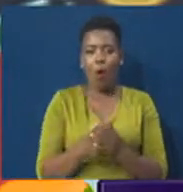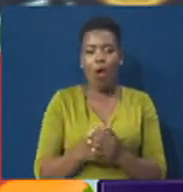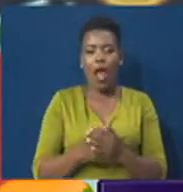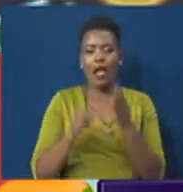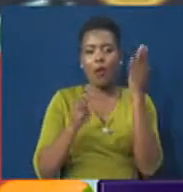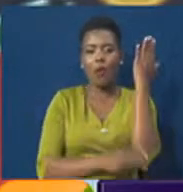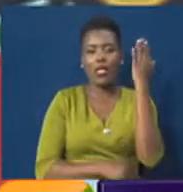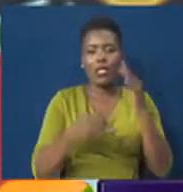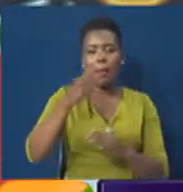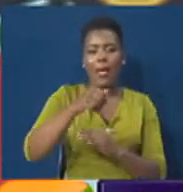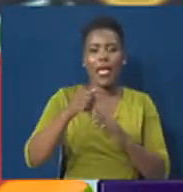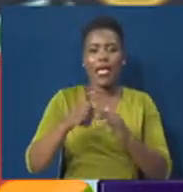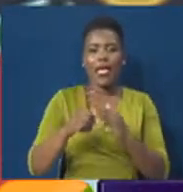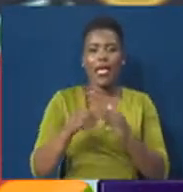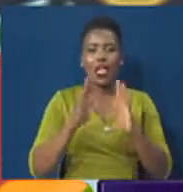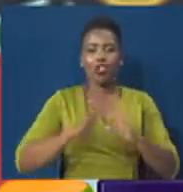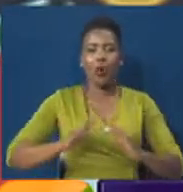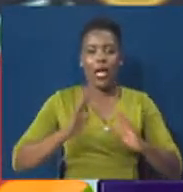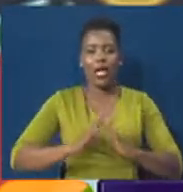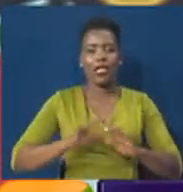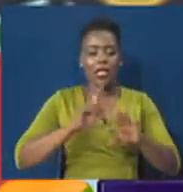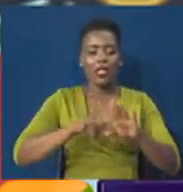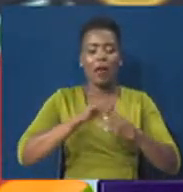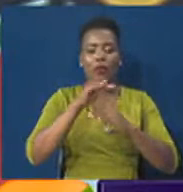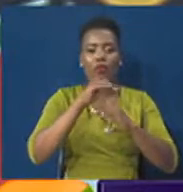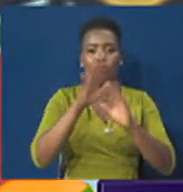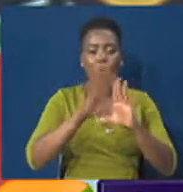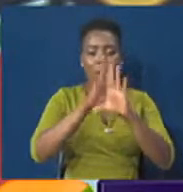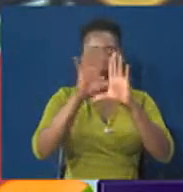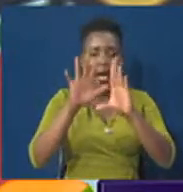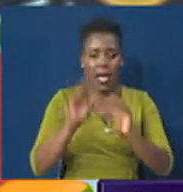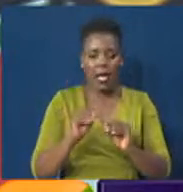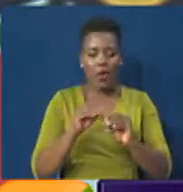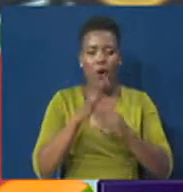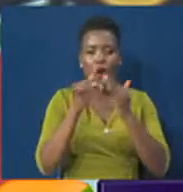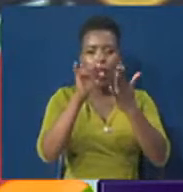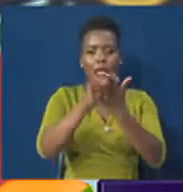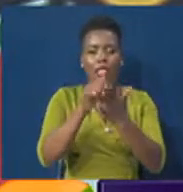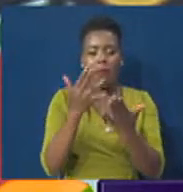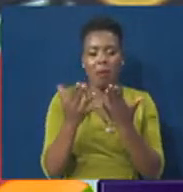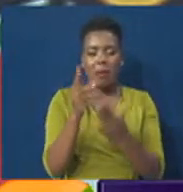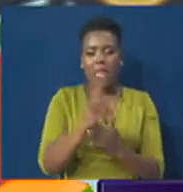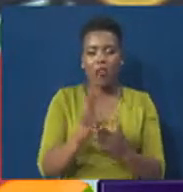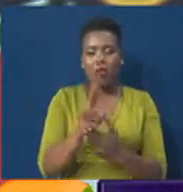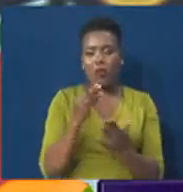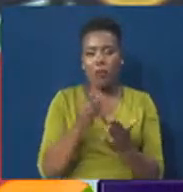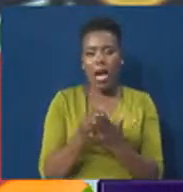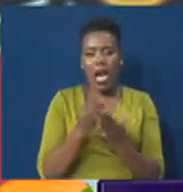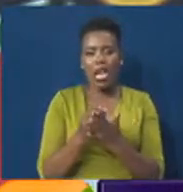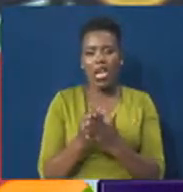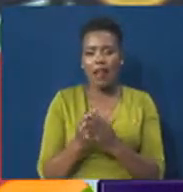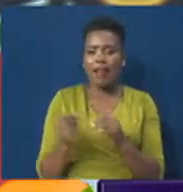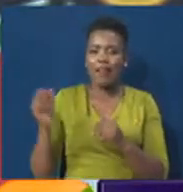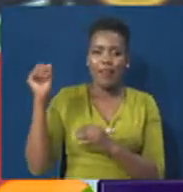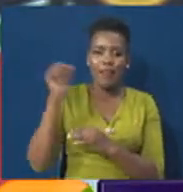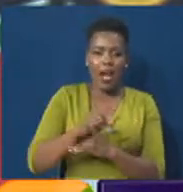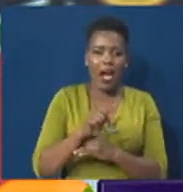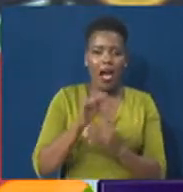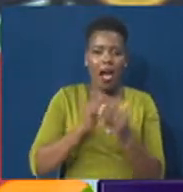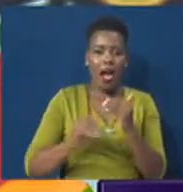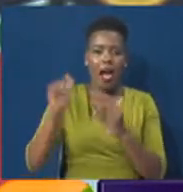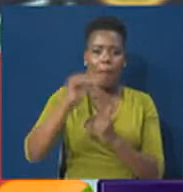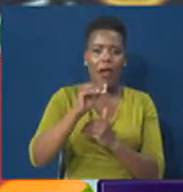to go to toilet. Okay. So when you combine all that, the amount could be way far above